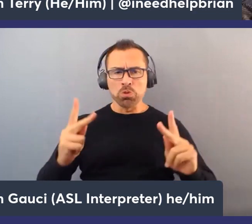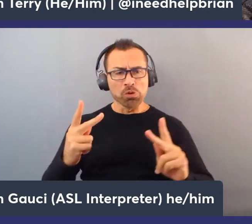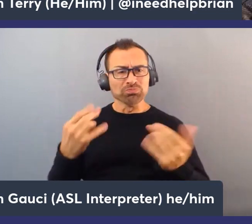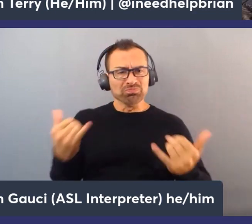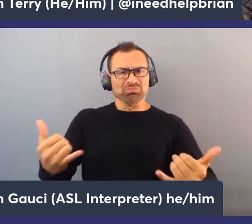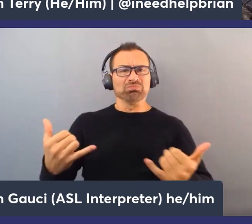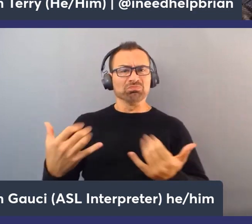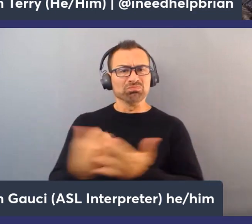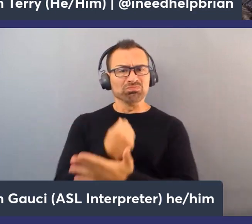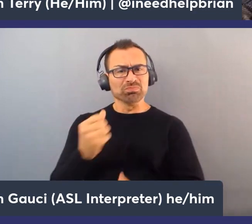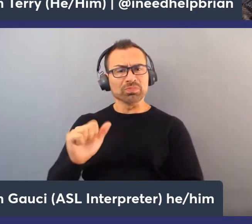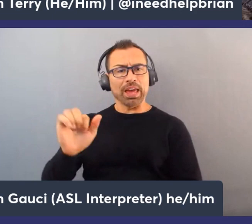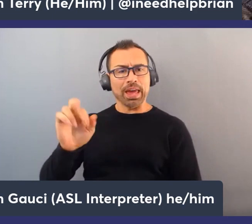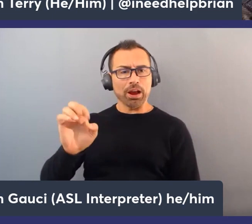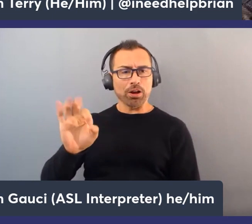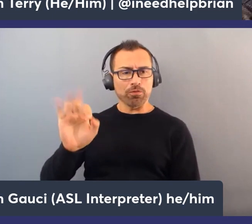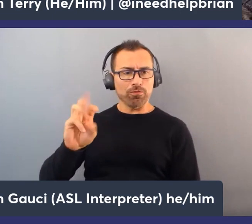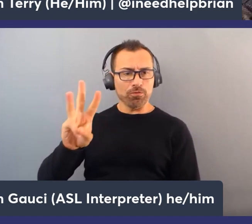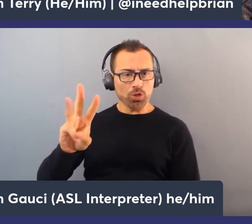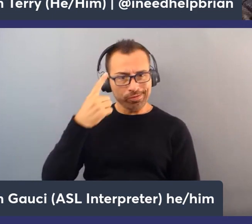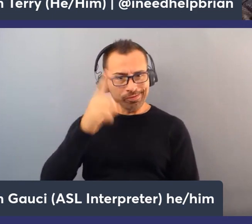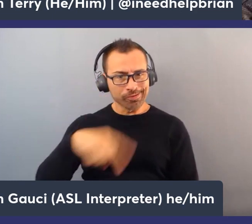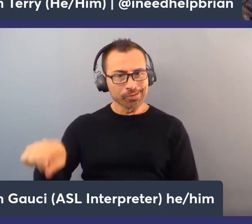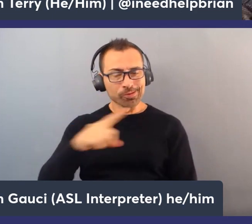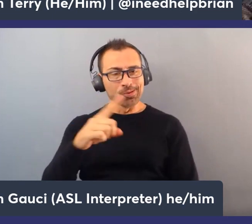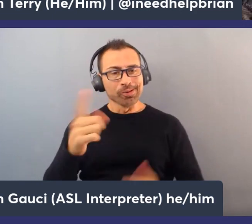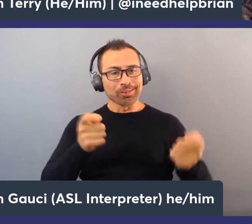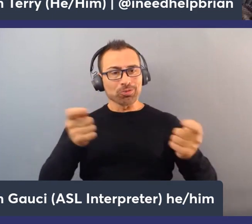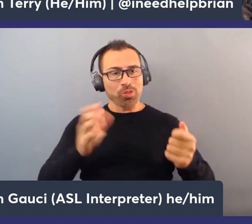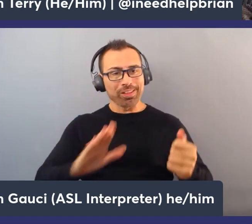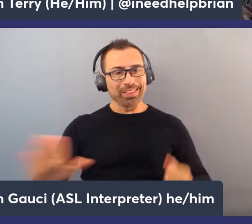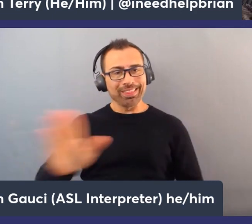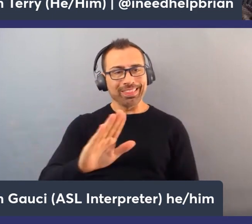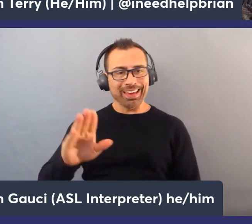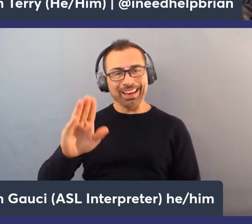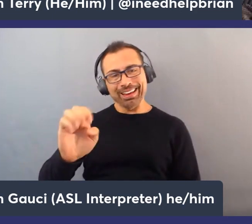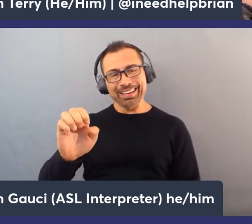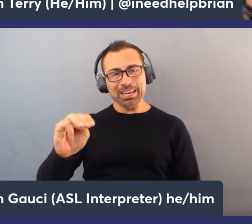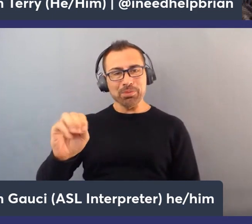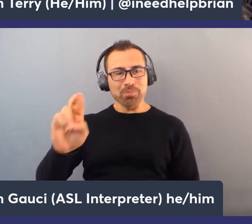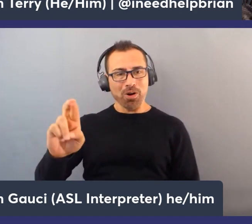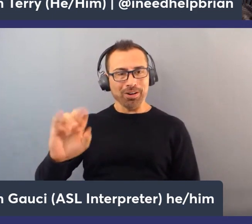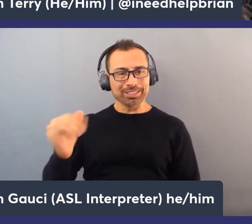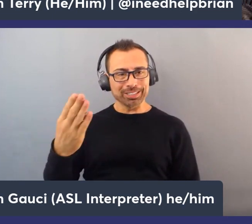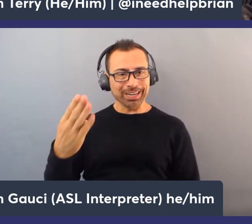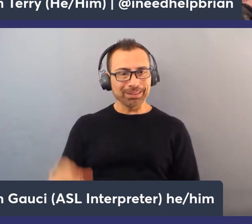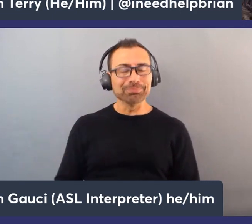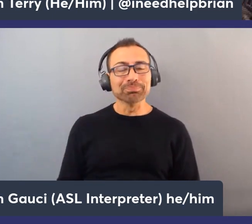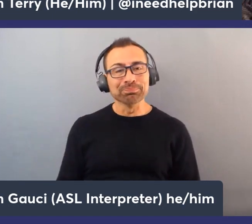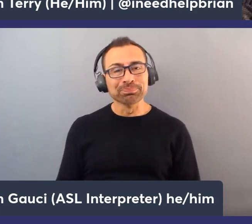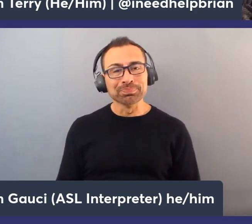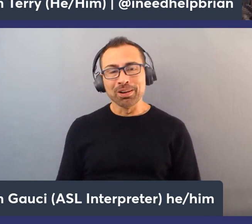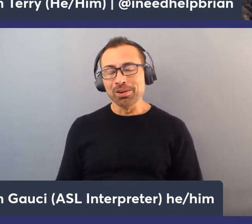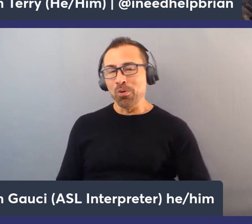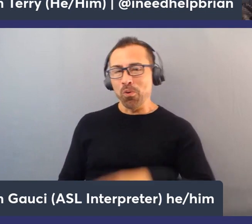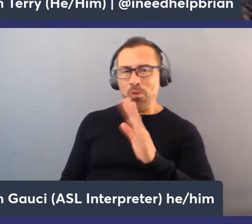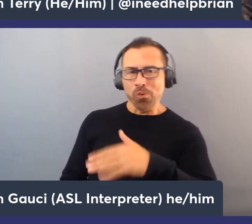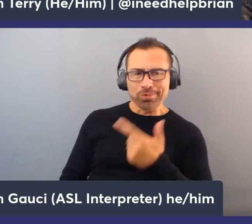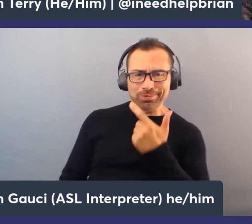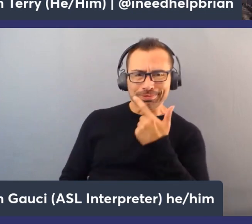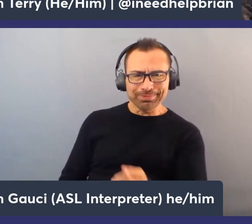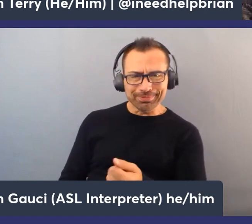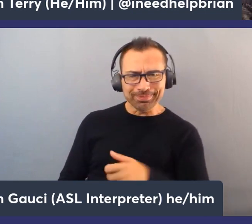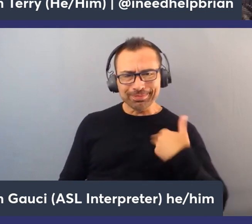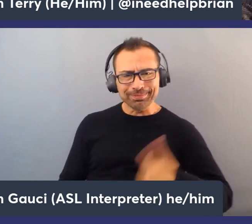jobs. Whew, man. That's super interesting. I mean, this whole concept of using MR